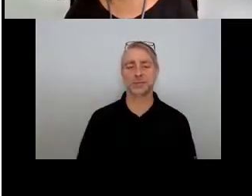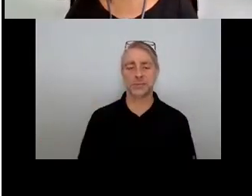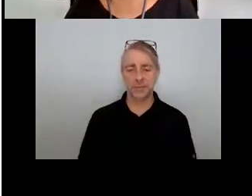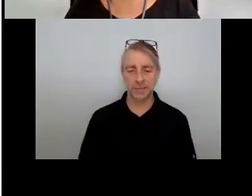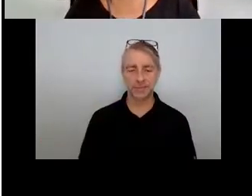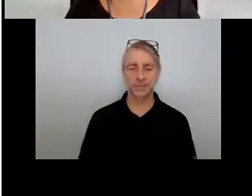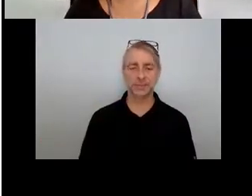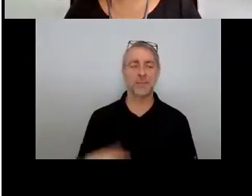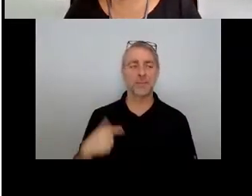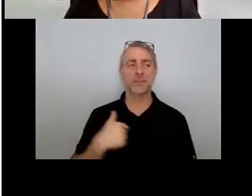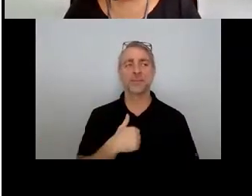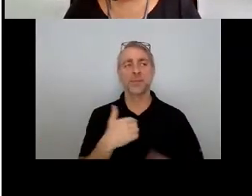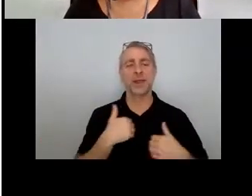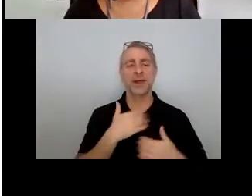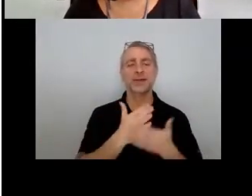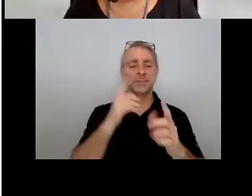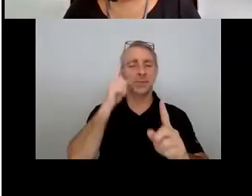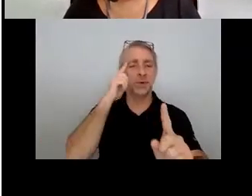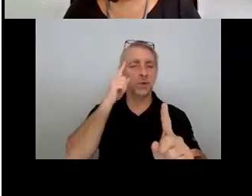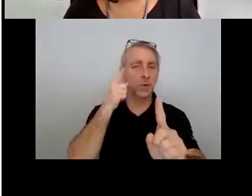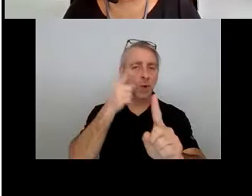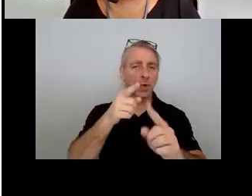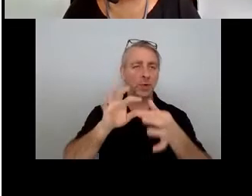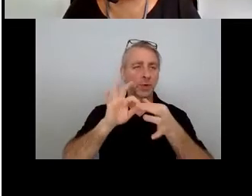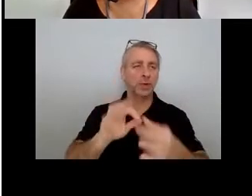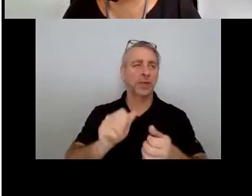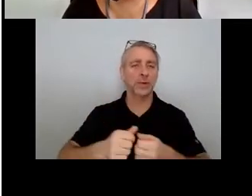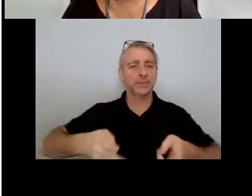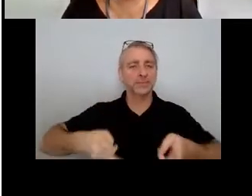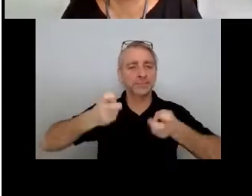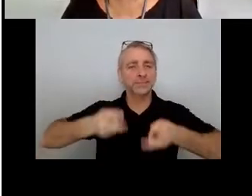when we're thinking about study coding and data extraction.